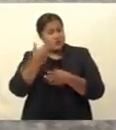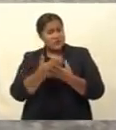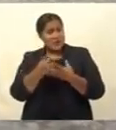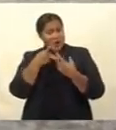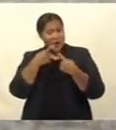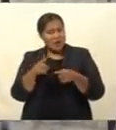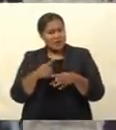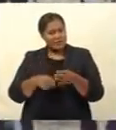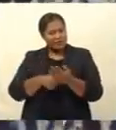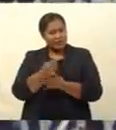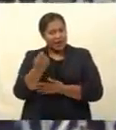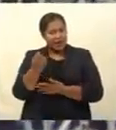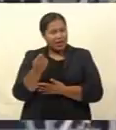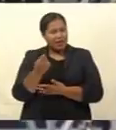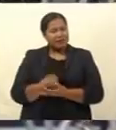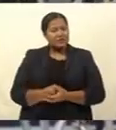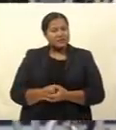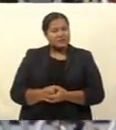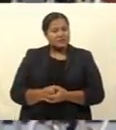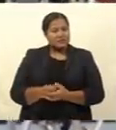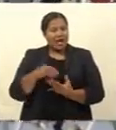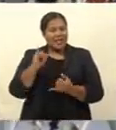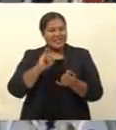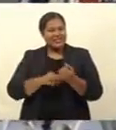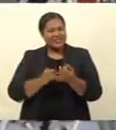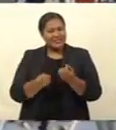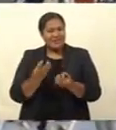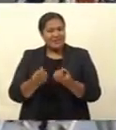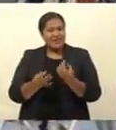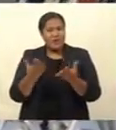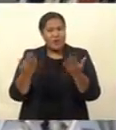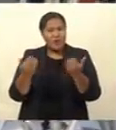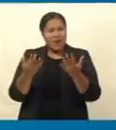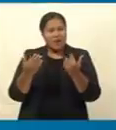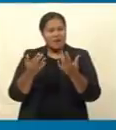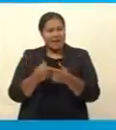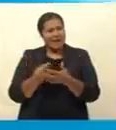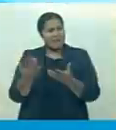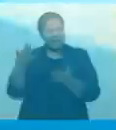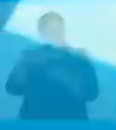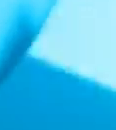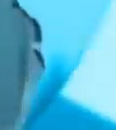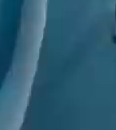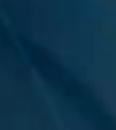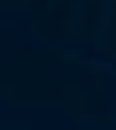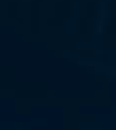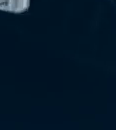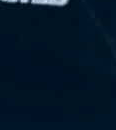pay fines. And Savu Savu welcomes first yacht under Blue Lane.